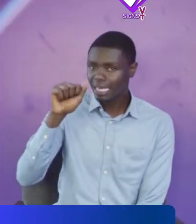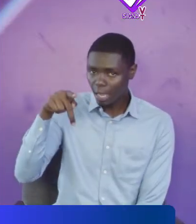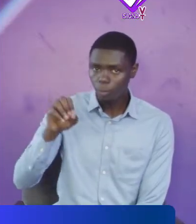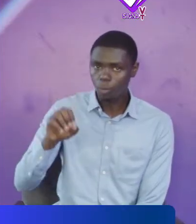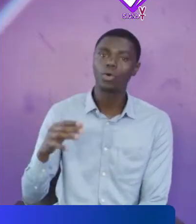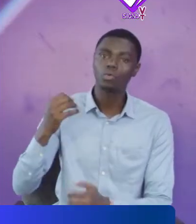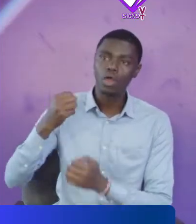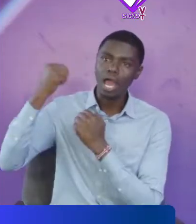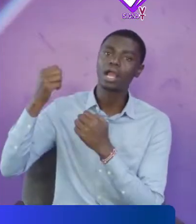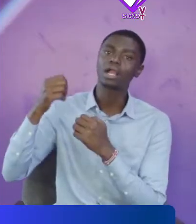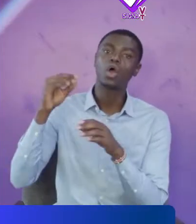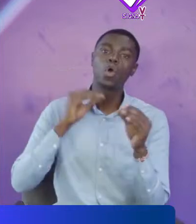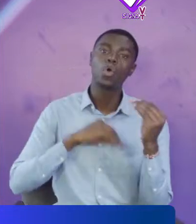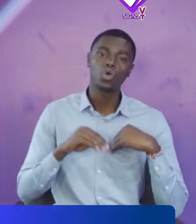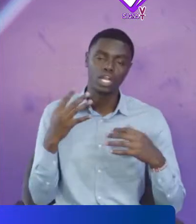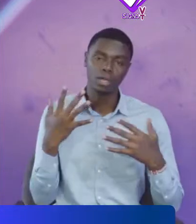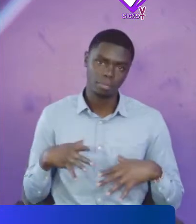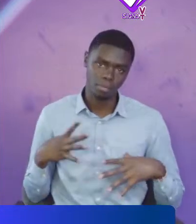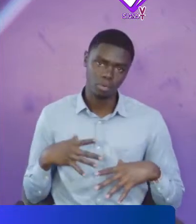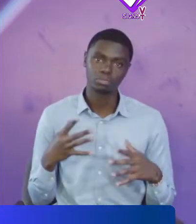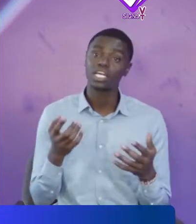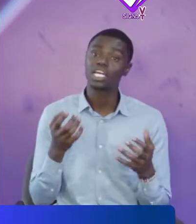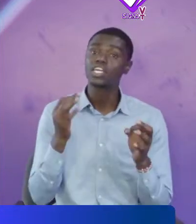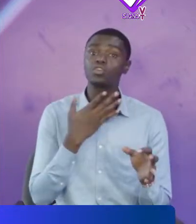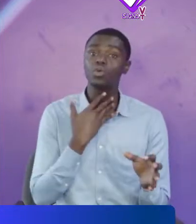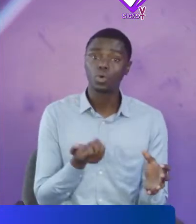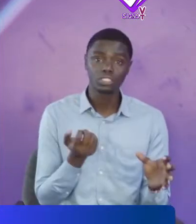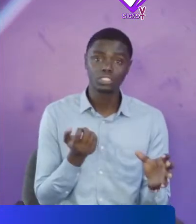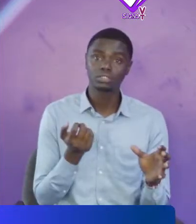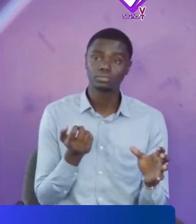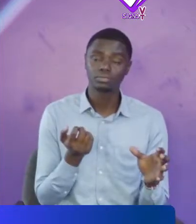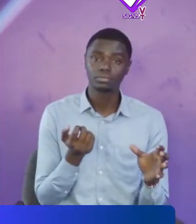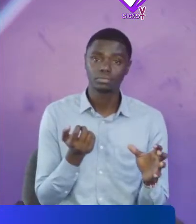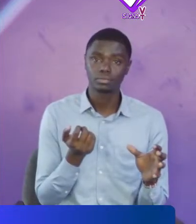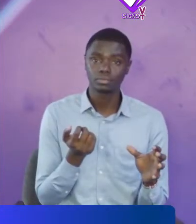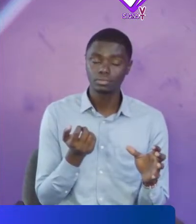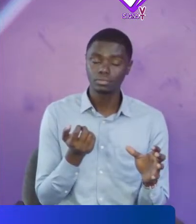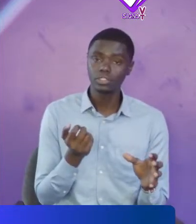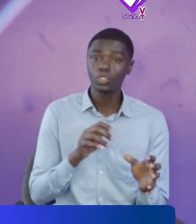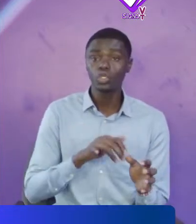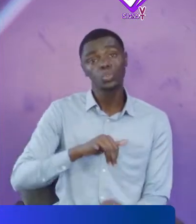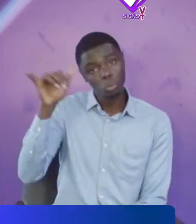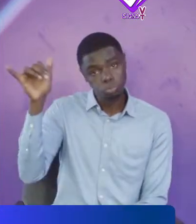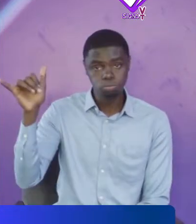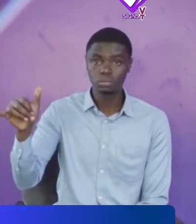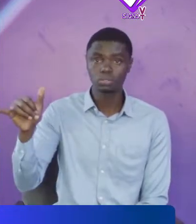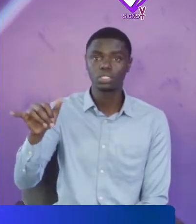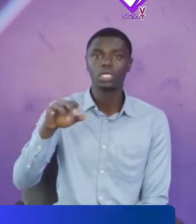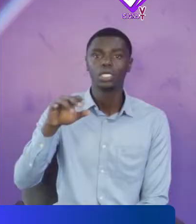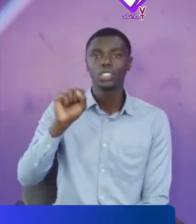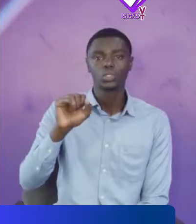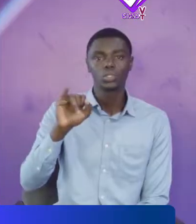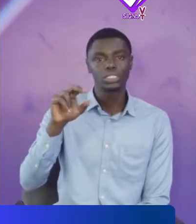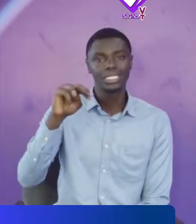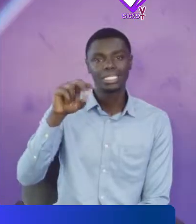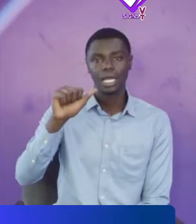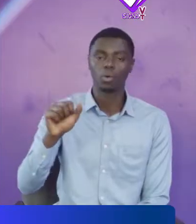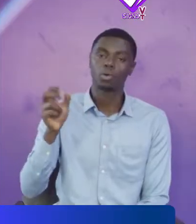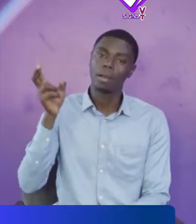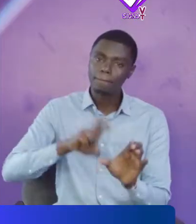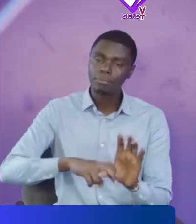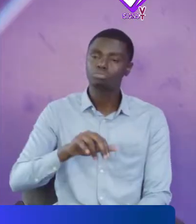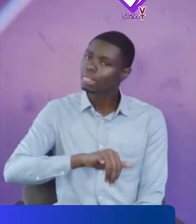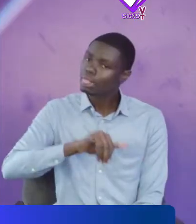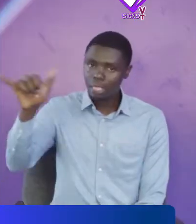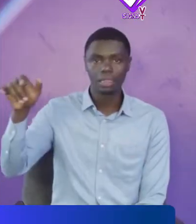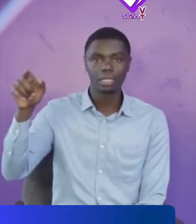Singapore, take the flight to Singapore. Don't take the flight to Somalia, isn't it? When you want to take her to